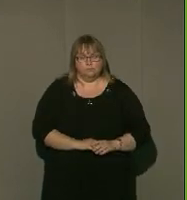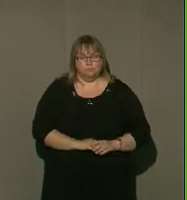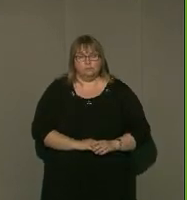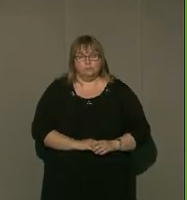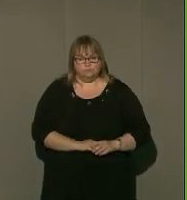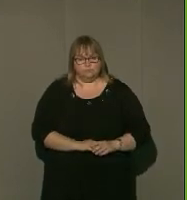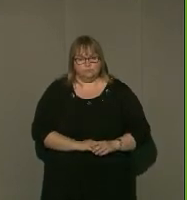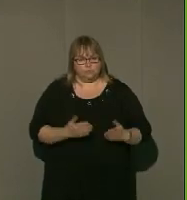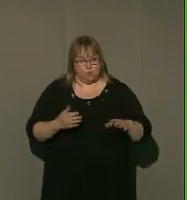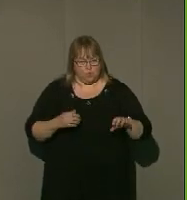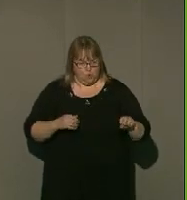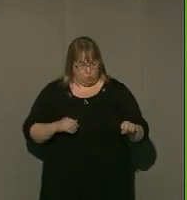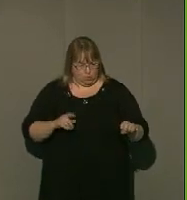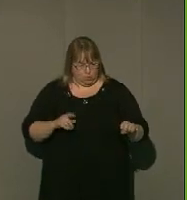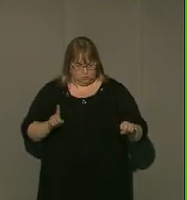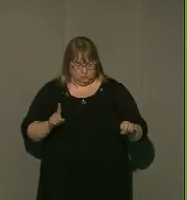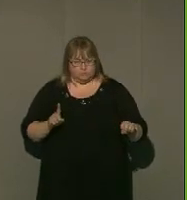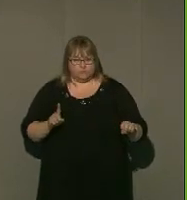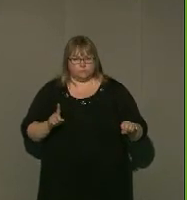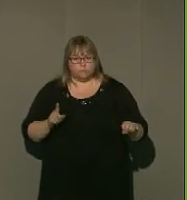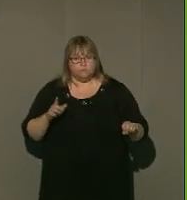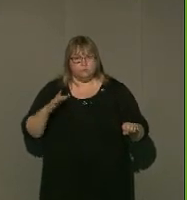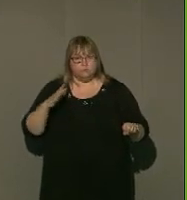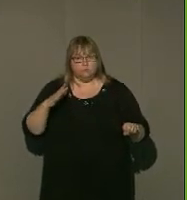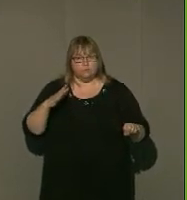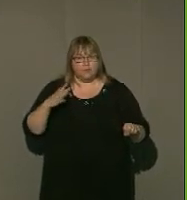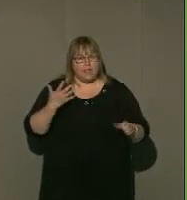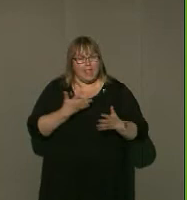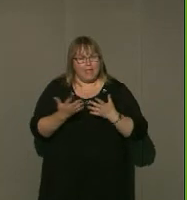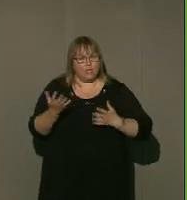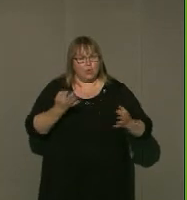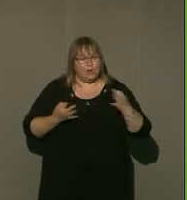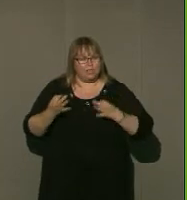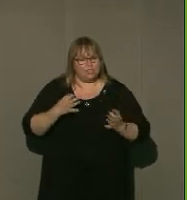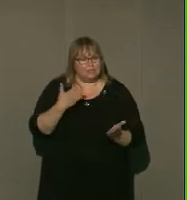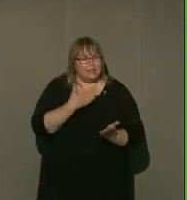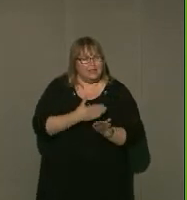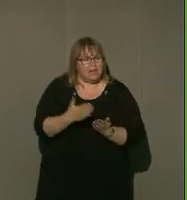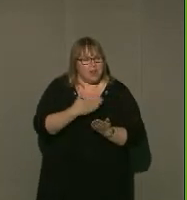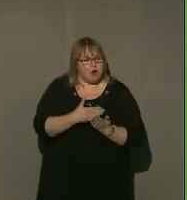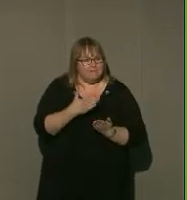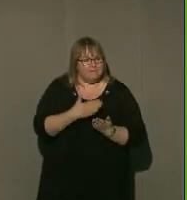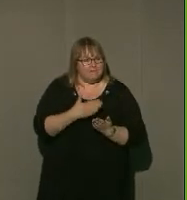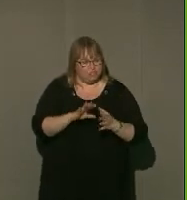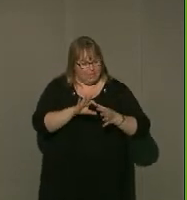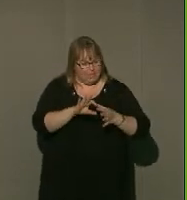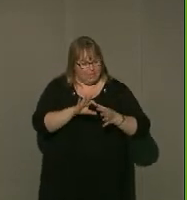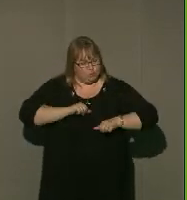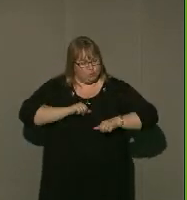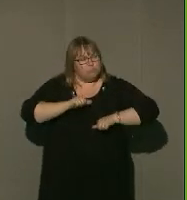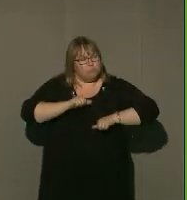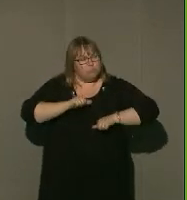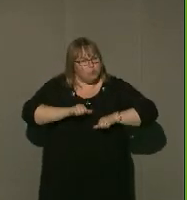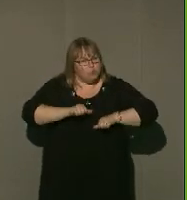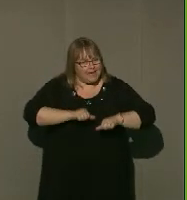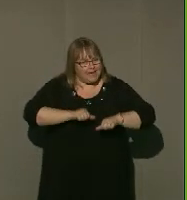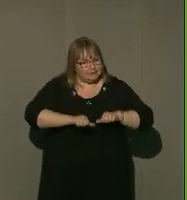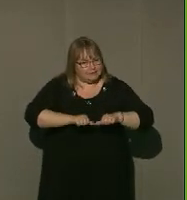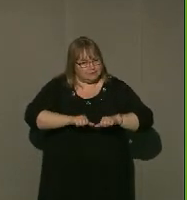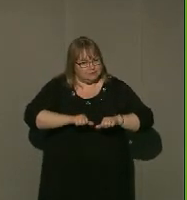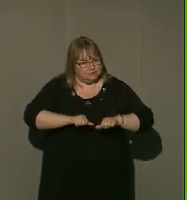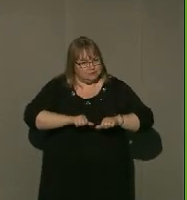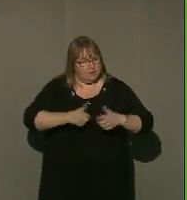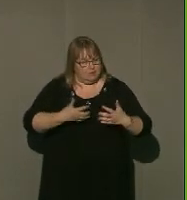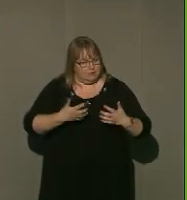So before I move on to that, can I have any questions of clarification about the process by which we are going to